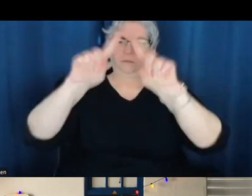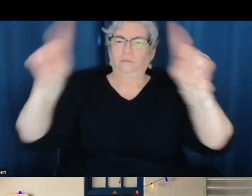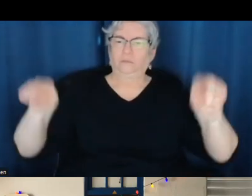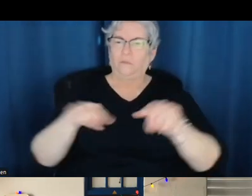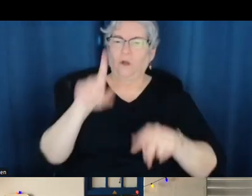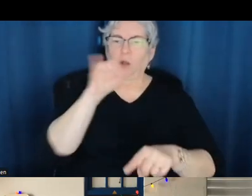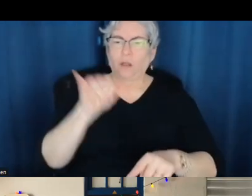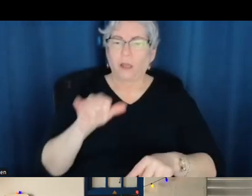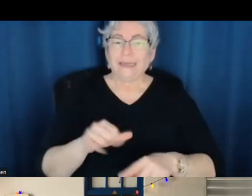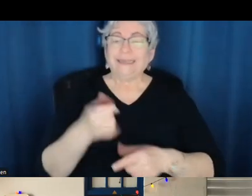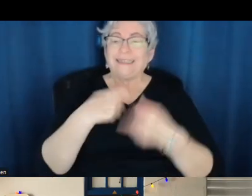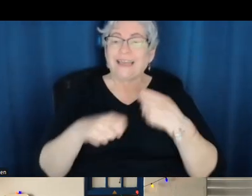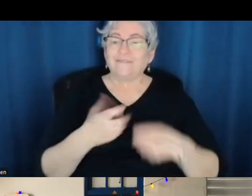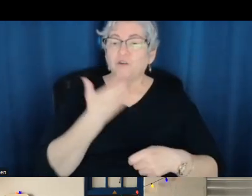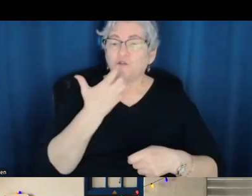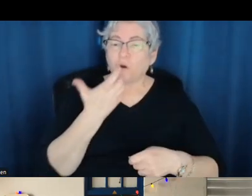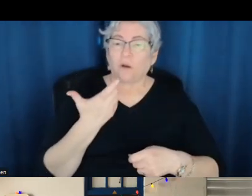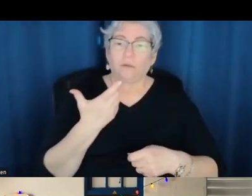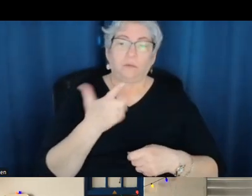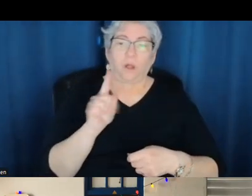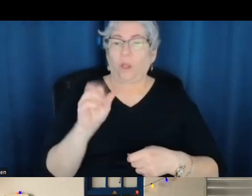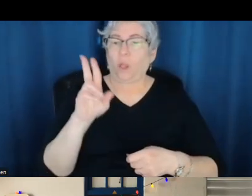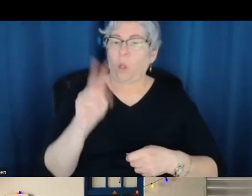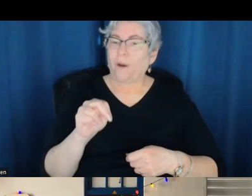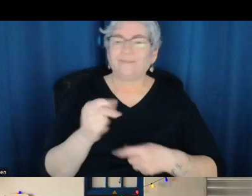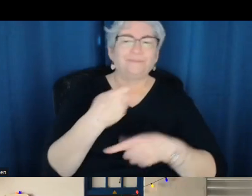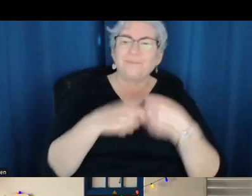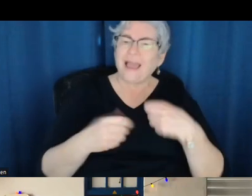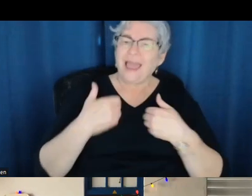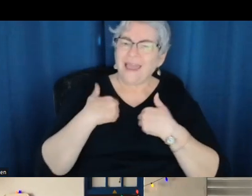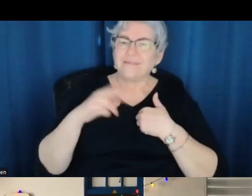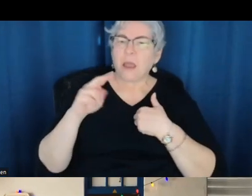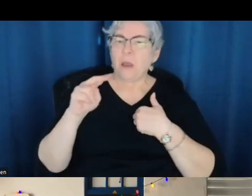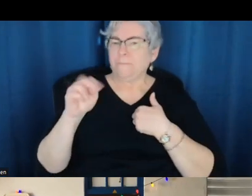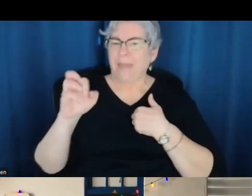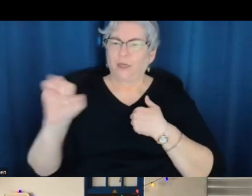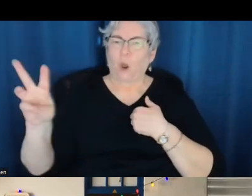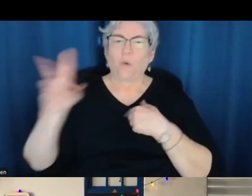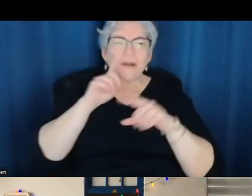Instead of lawn, envision gazing out at a colorful meadow, teeming with life.